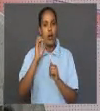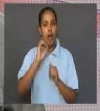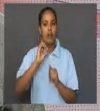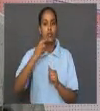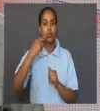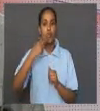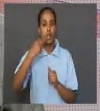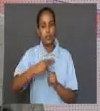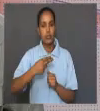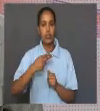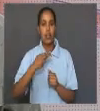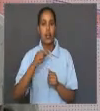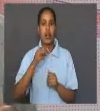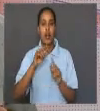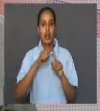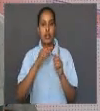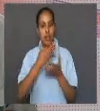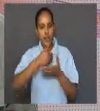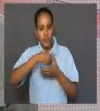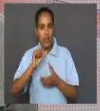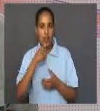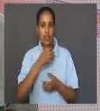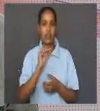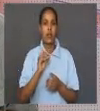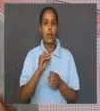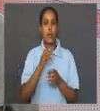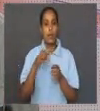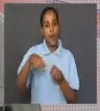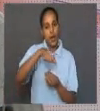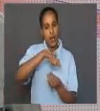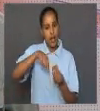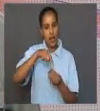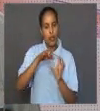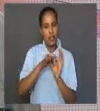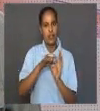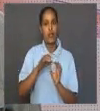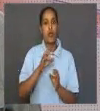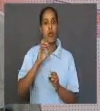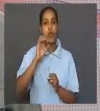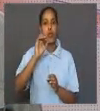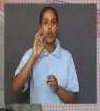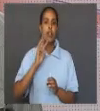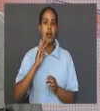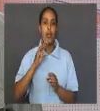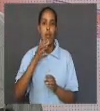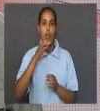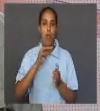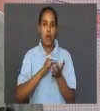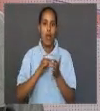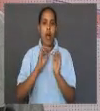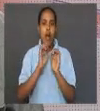how hydrogen ions release from acids and bind themselves to water